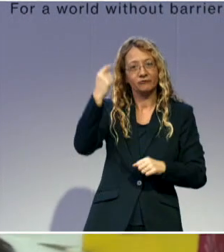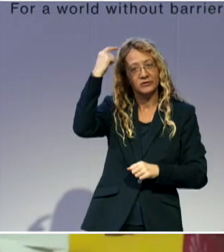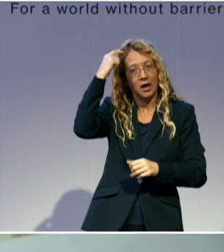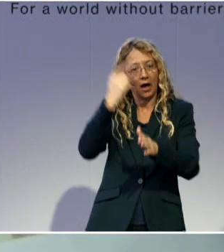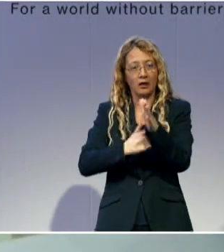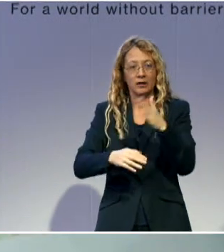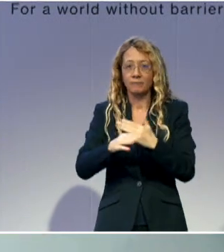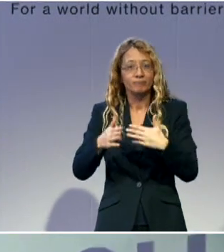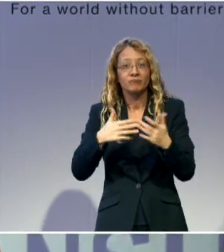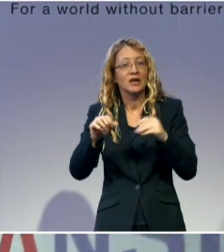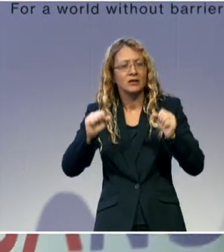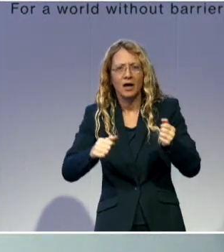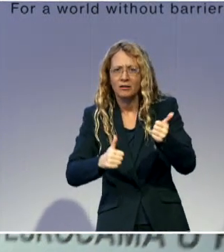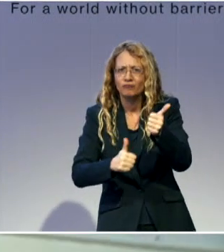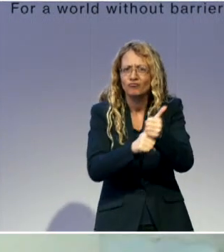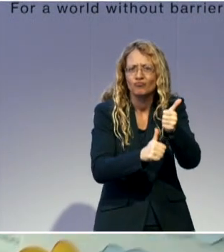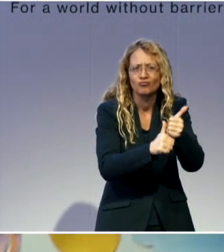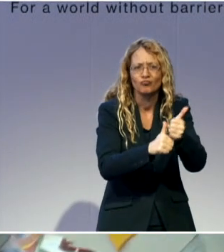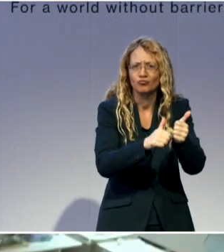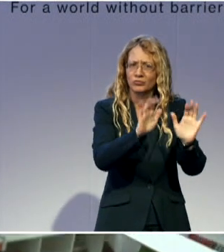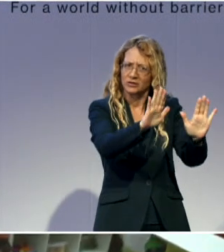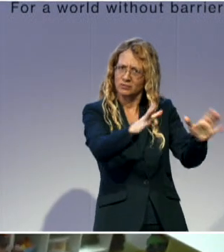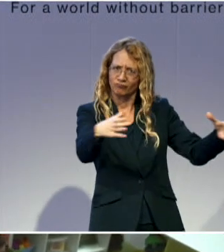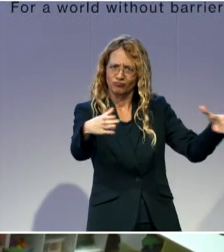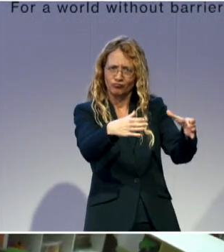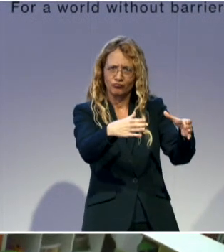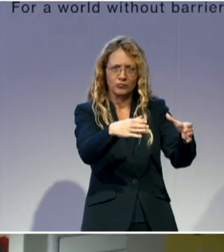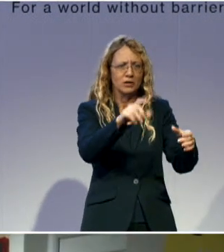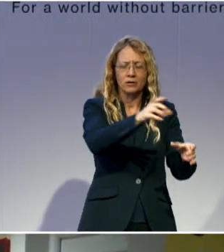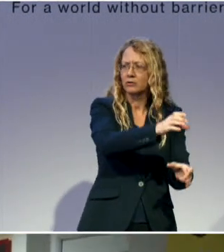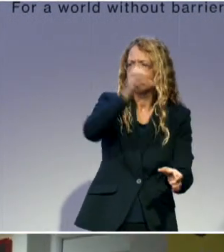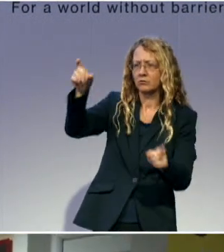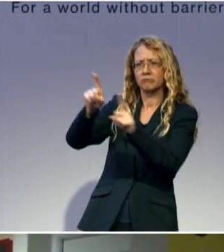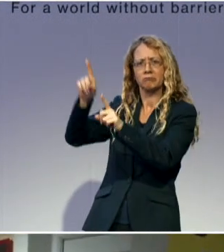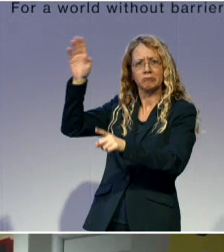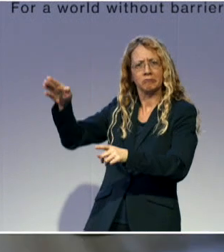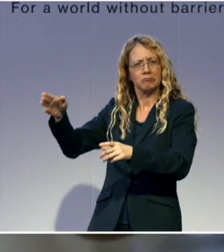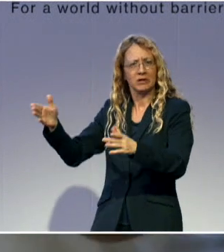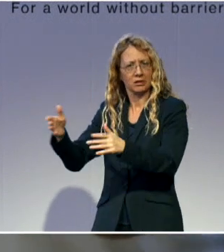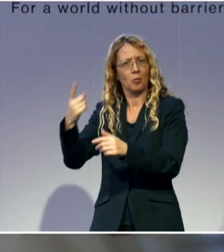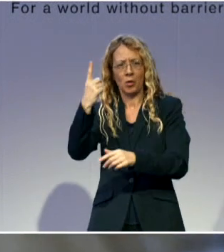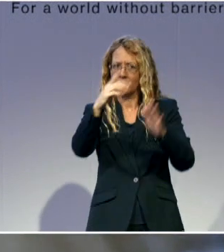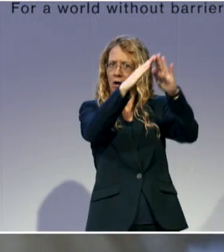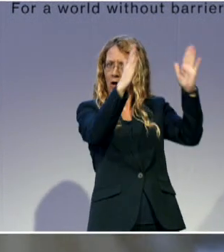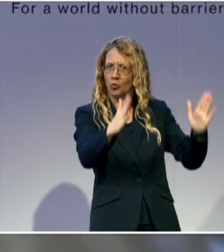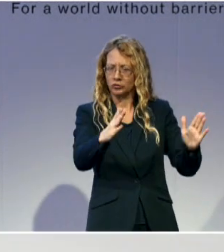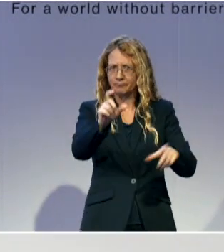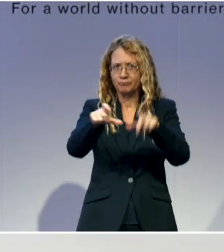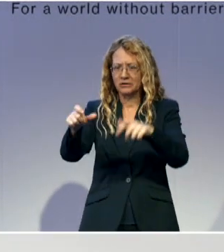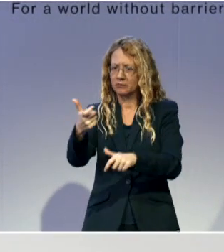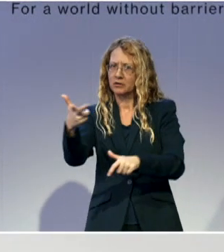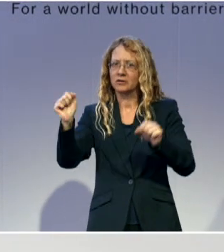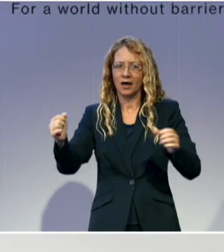communities rather than move into institutions. Up to 5 people live together in each house with support for daily